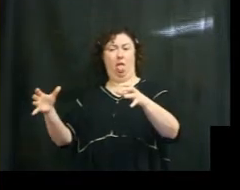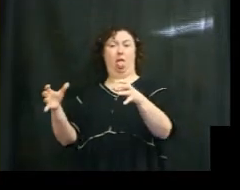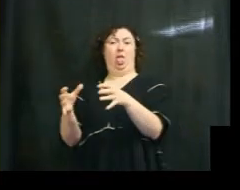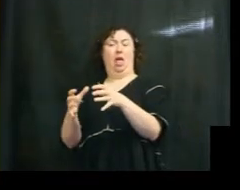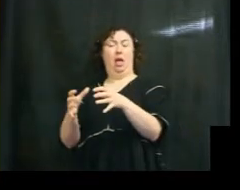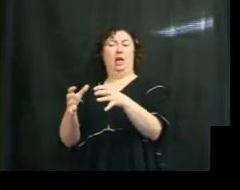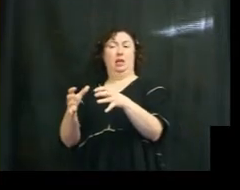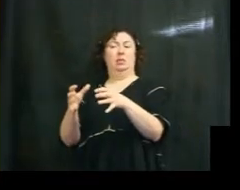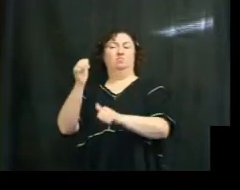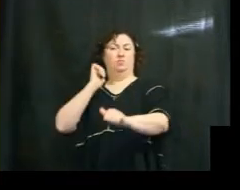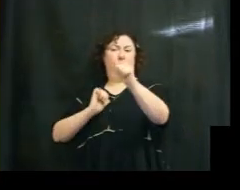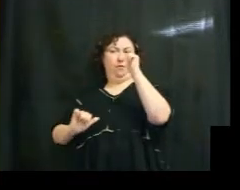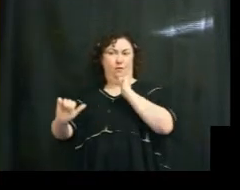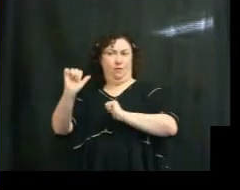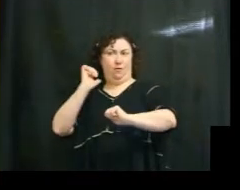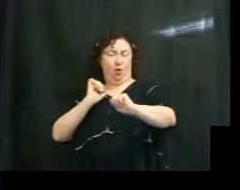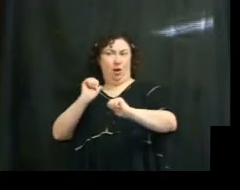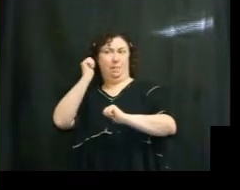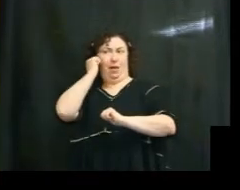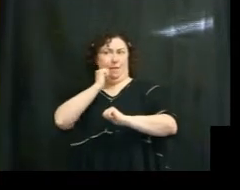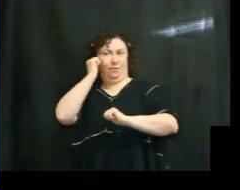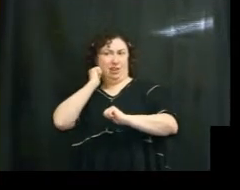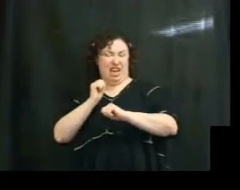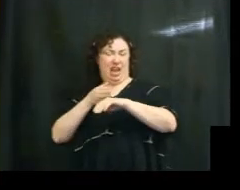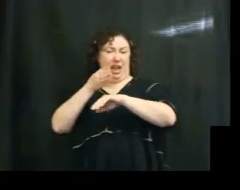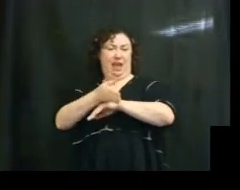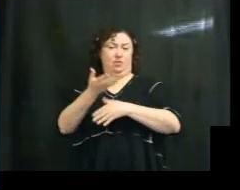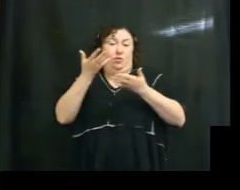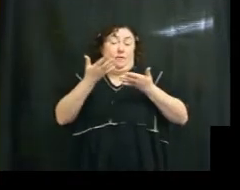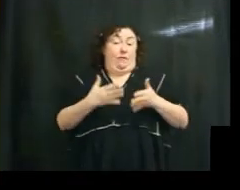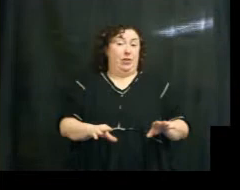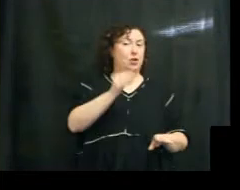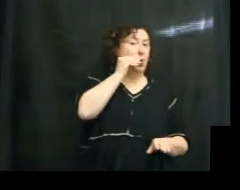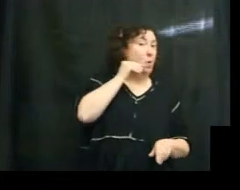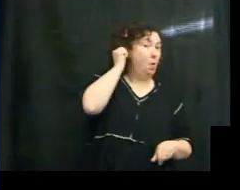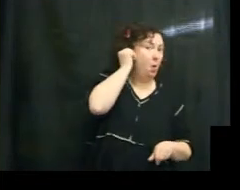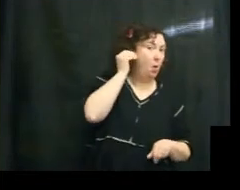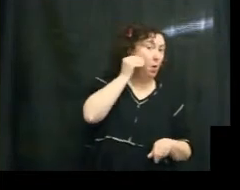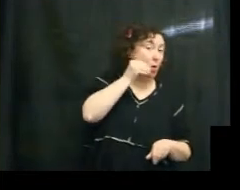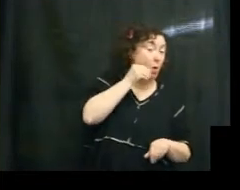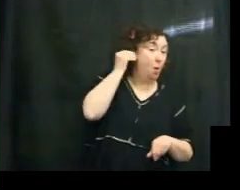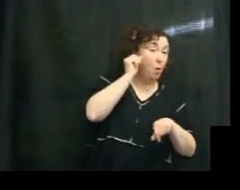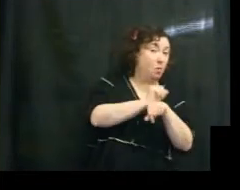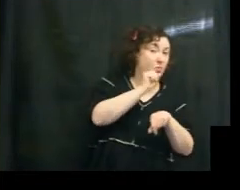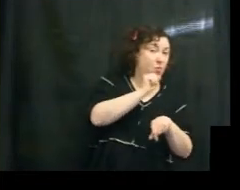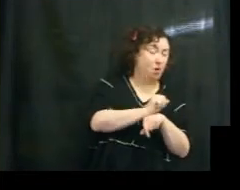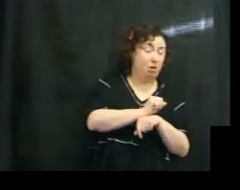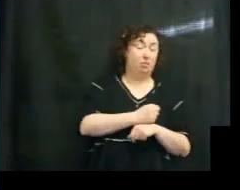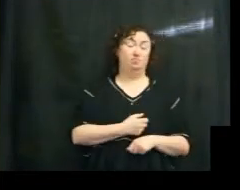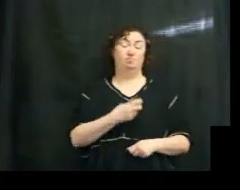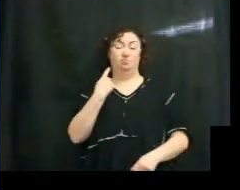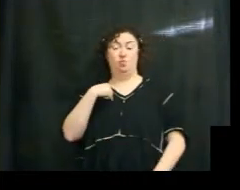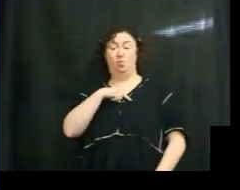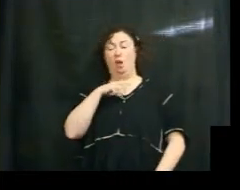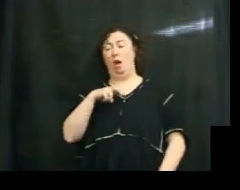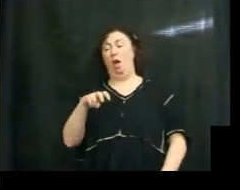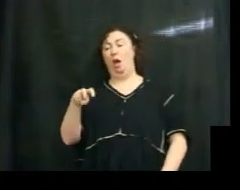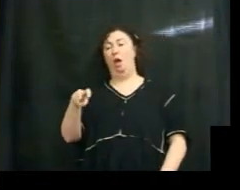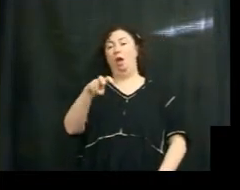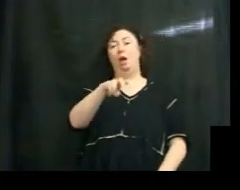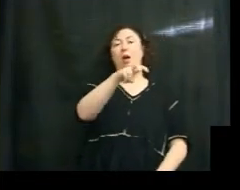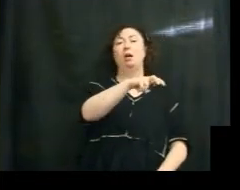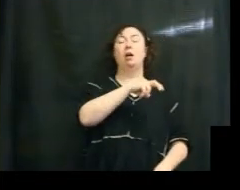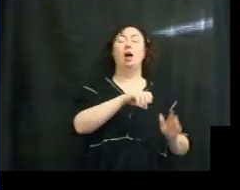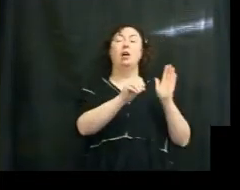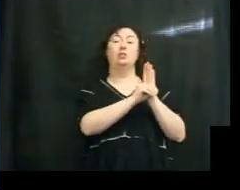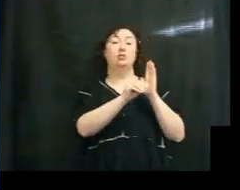We played all around New Orleans. I practiced and practiced, and soon my brother James asked me